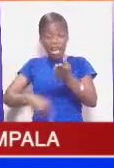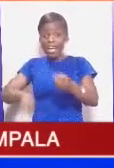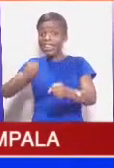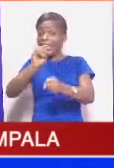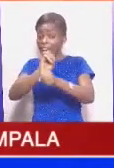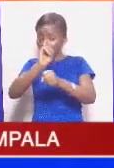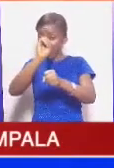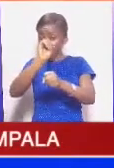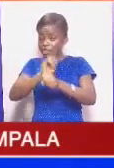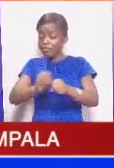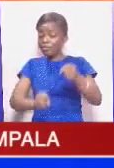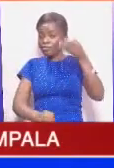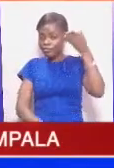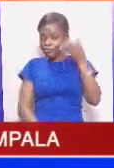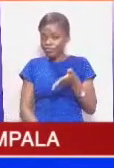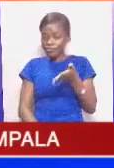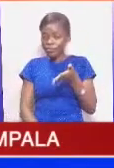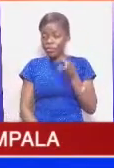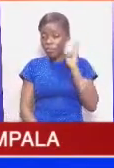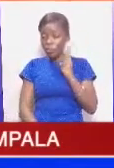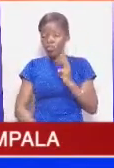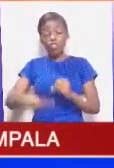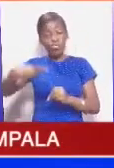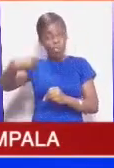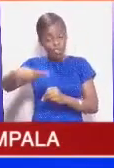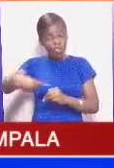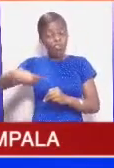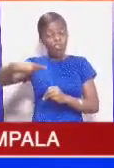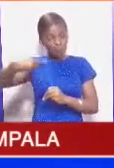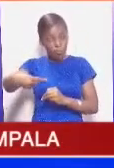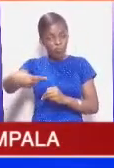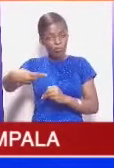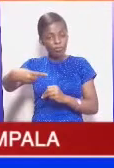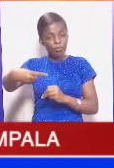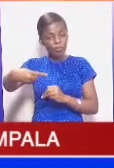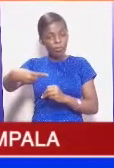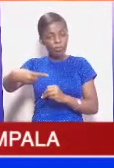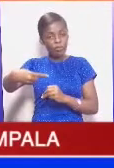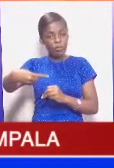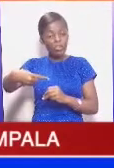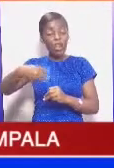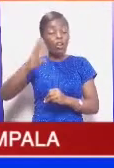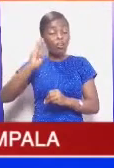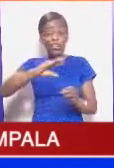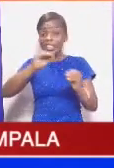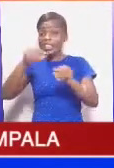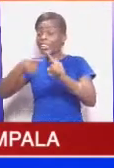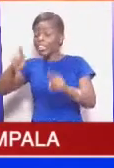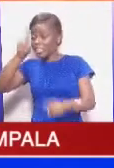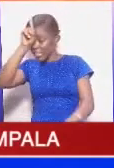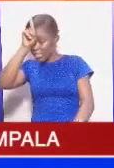ogwo tujja gutwala mu maaso, tujja genda mu byalo